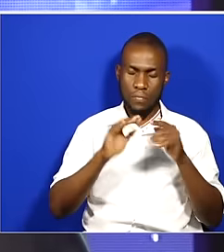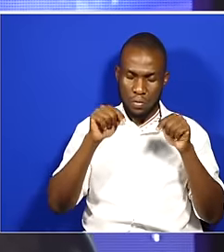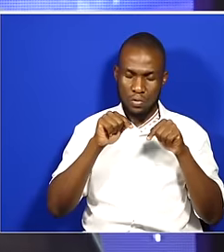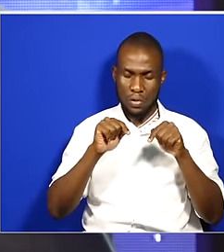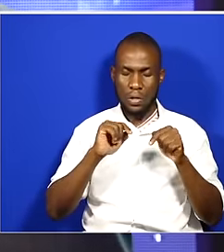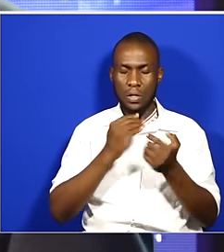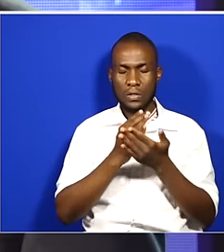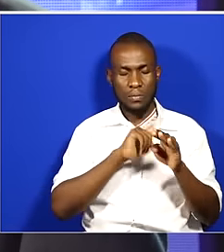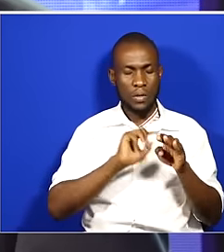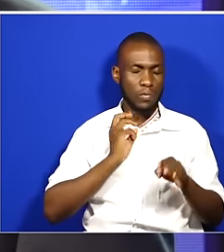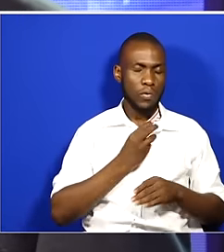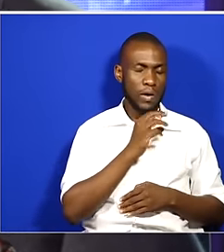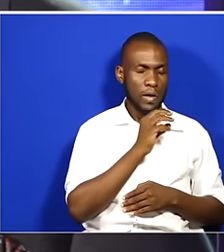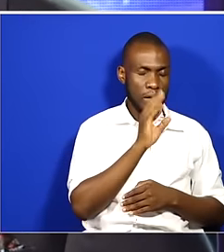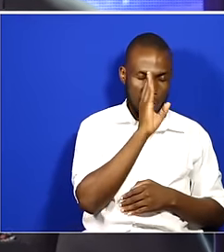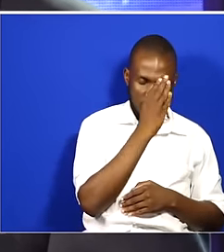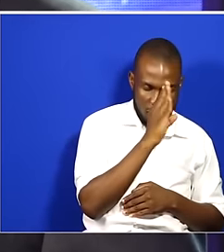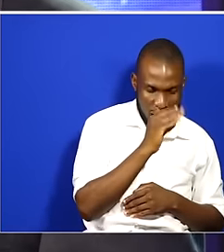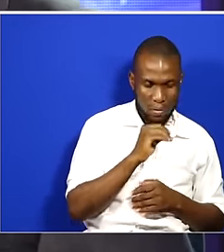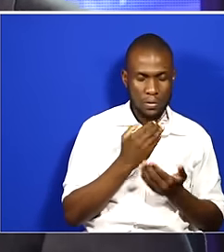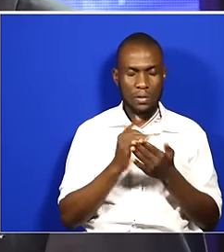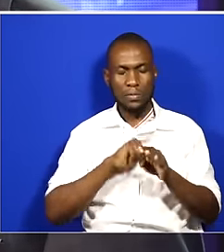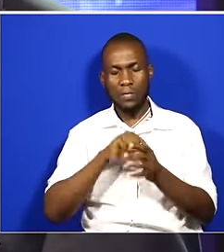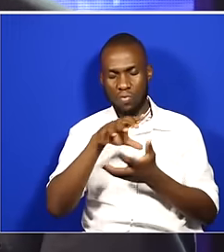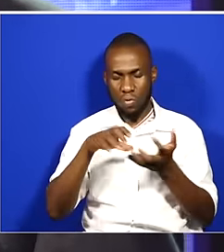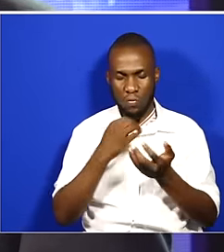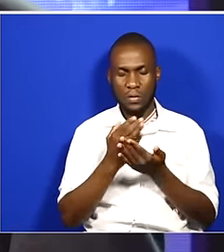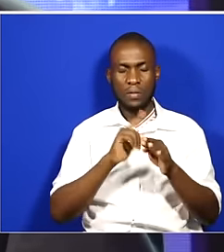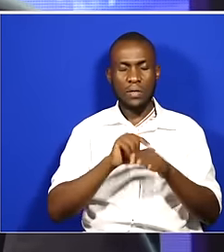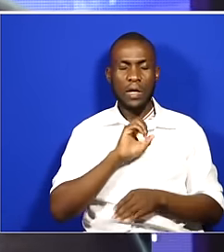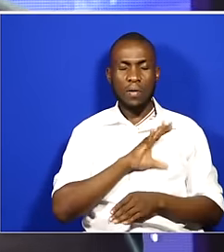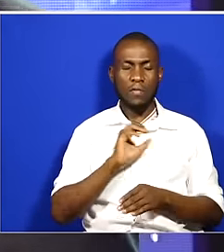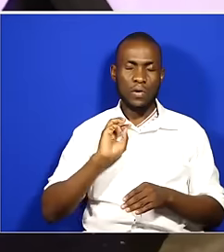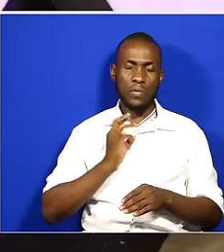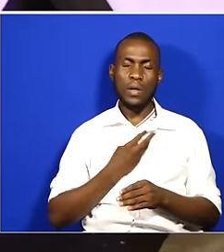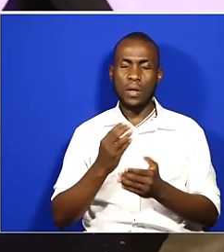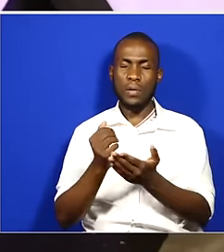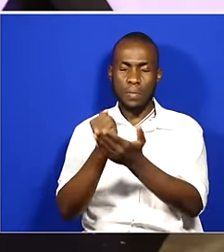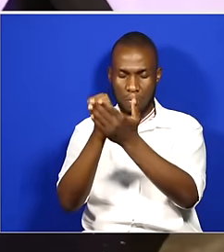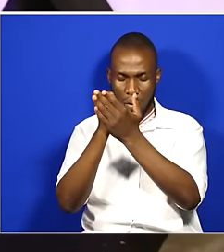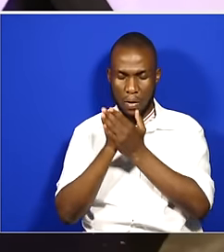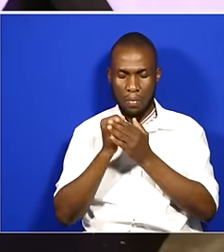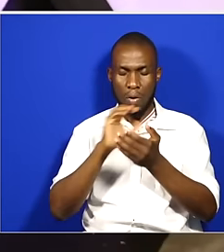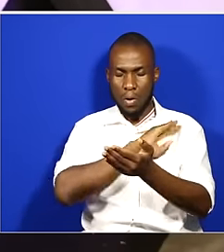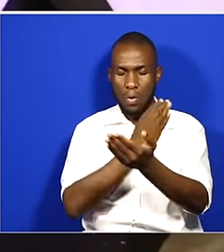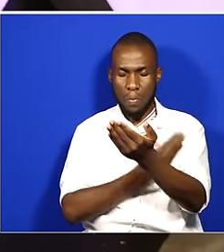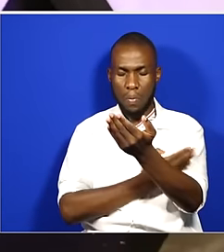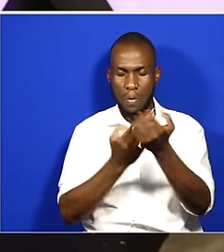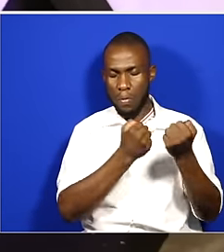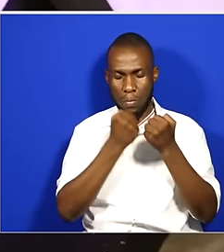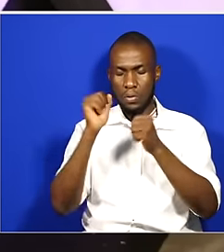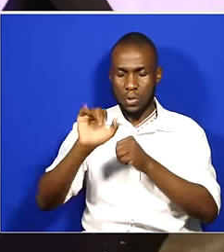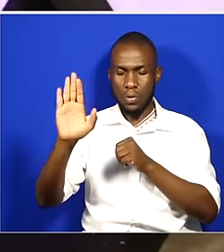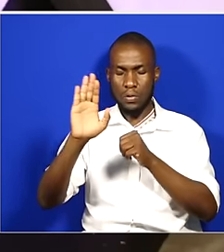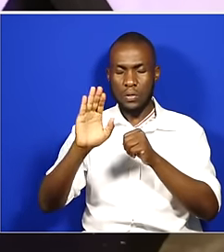either doubt or we are afraid or are confused. And we pray that you will intervene by your mighty power and reveal to us, O God, that if we